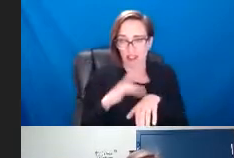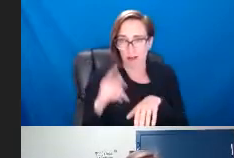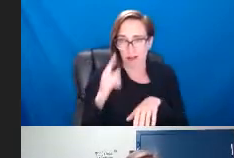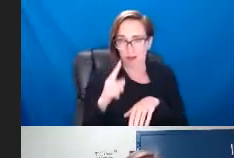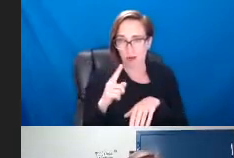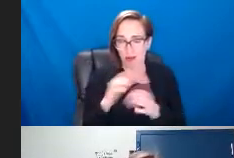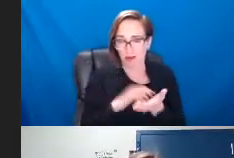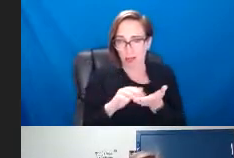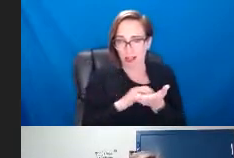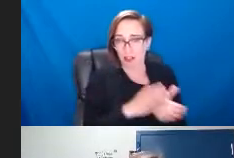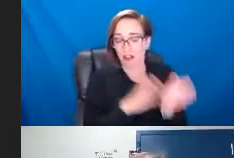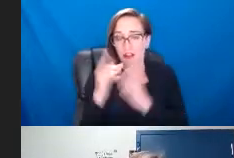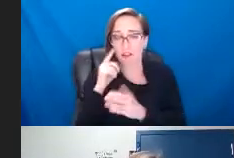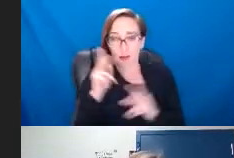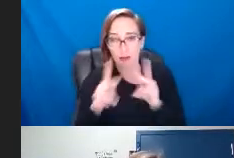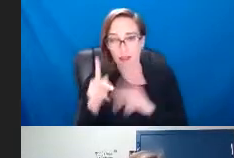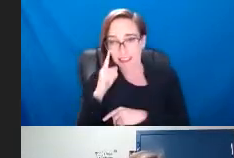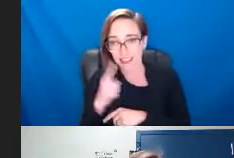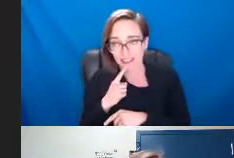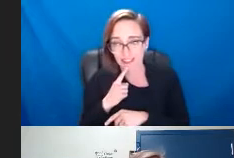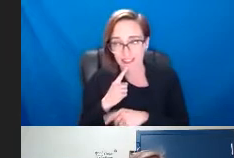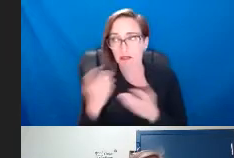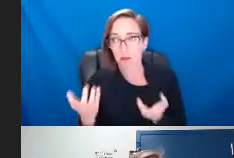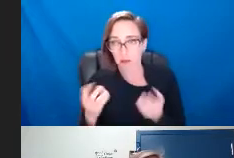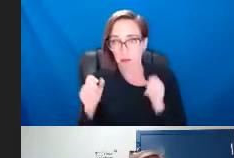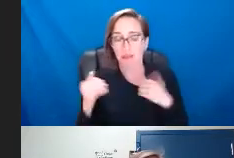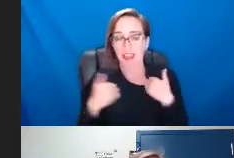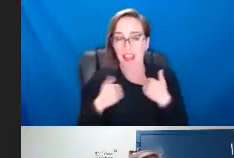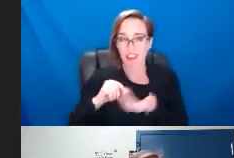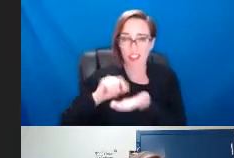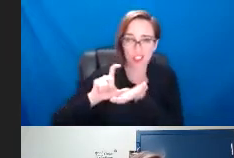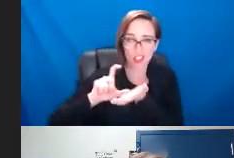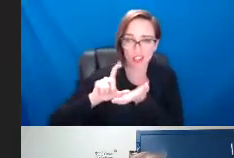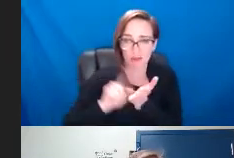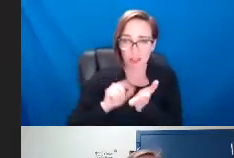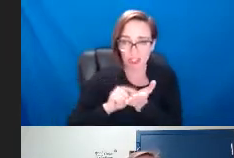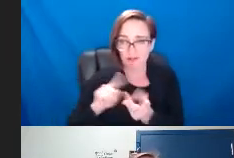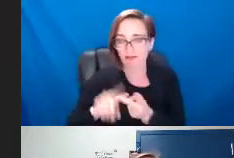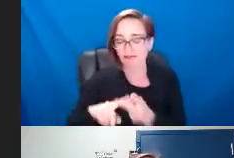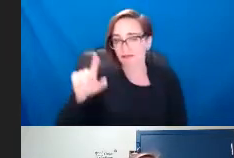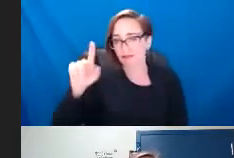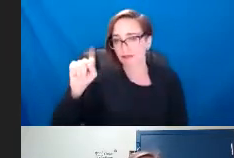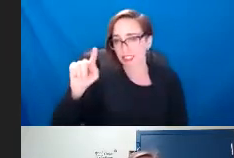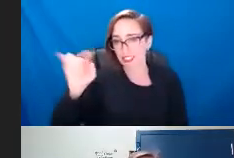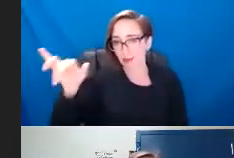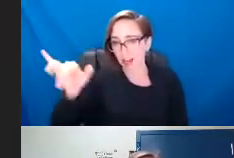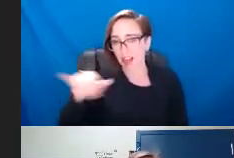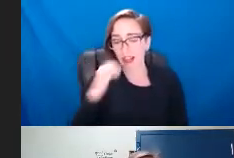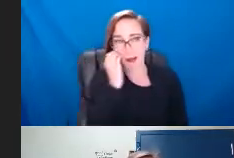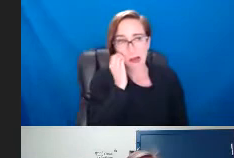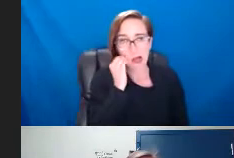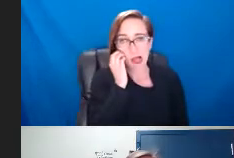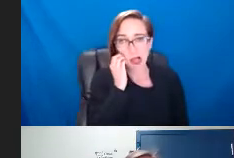individuals were deaf, there was large print, TTYs, which